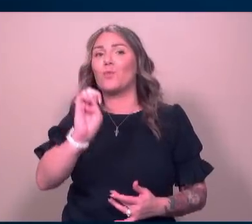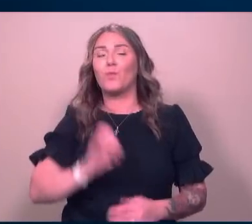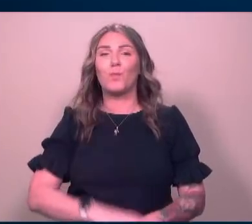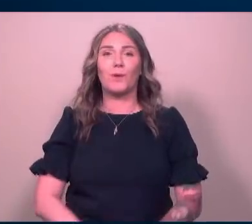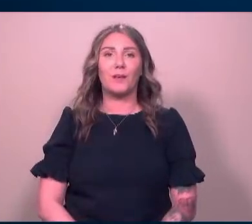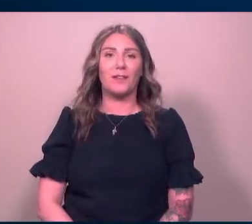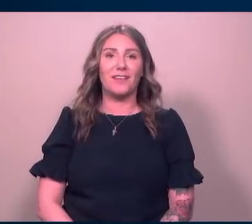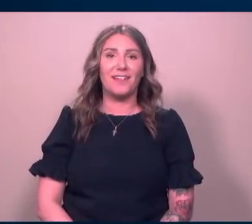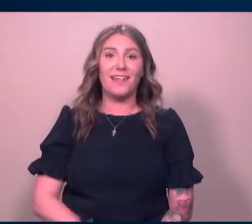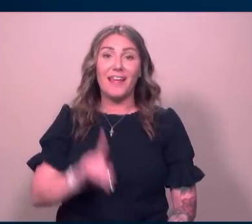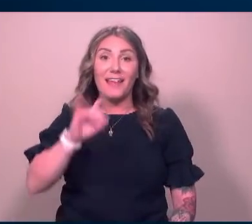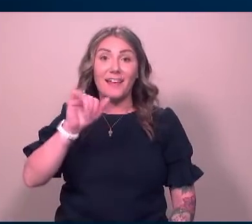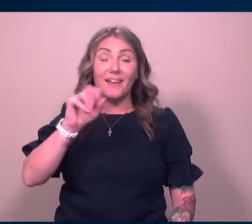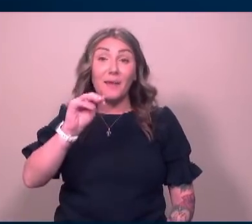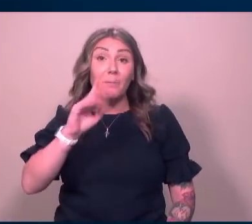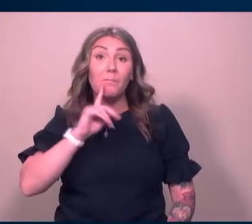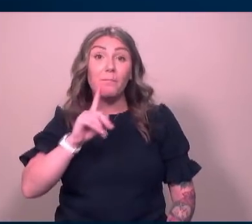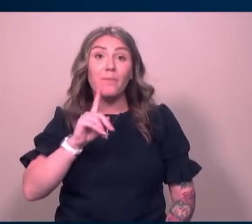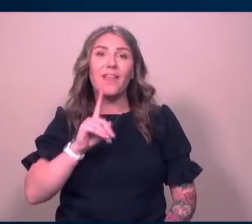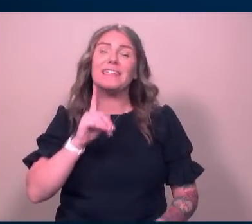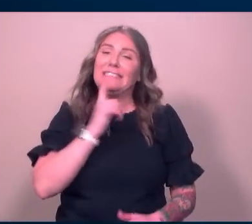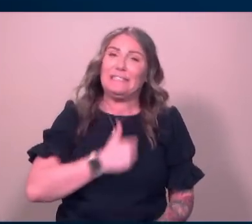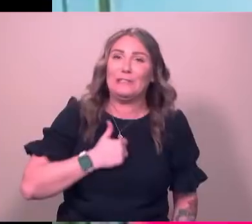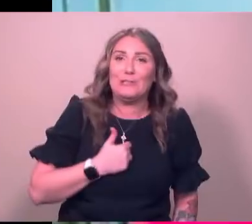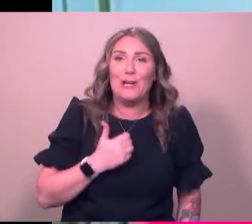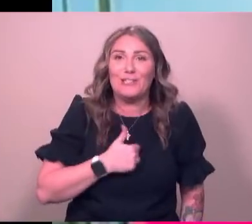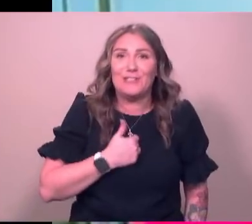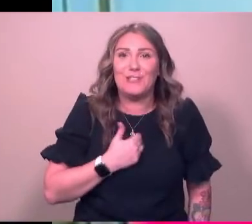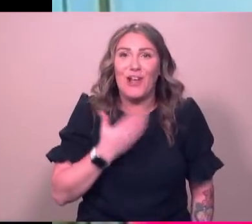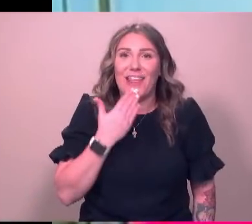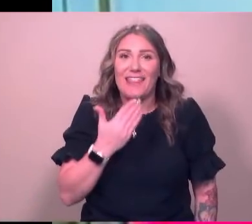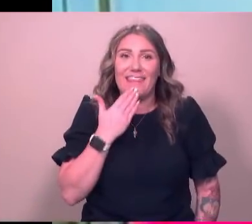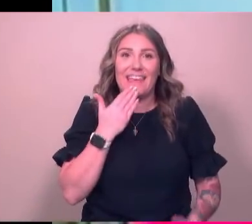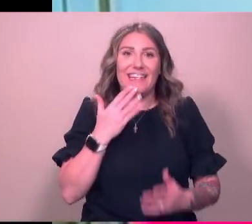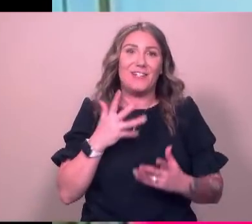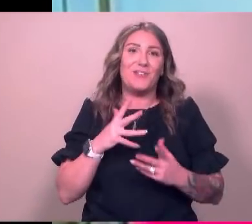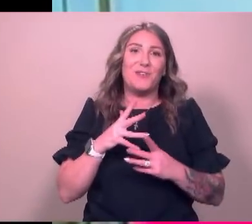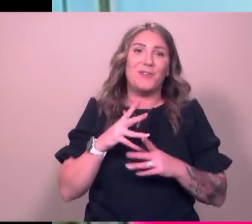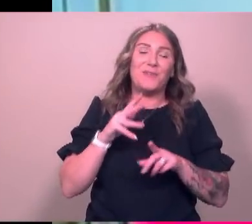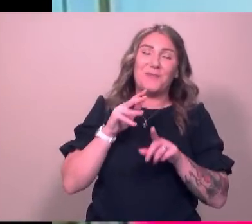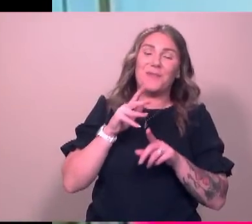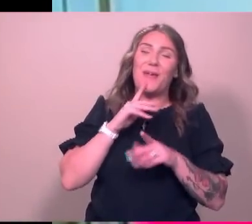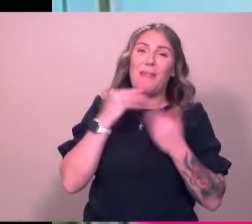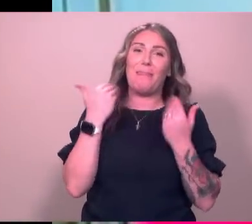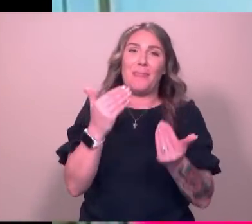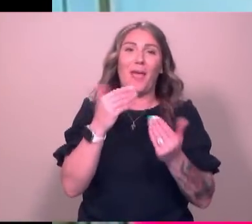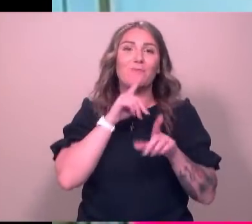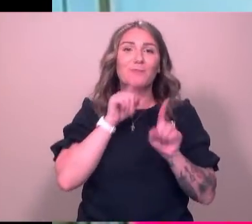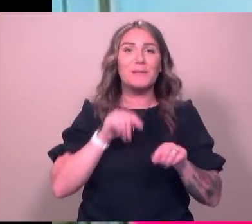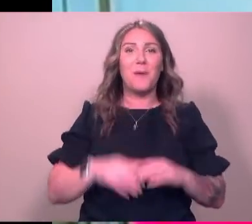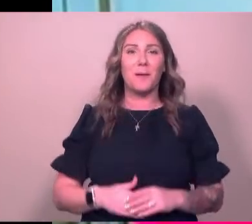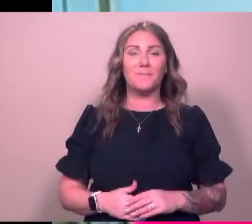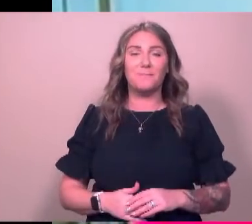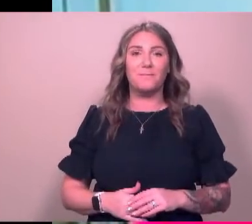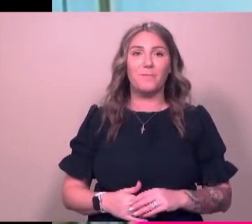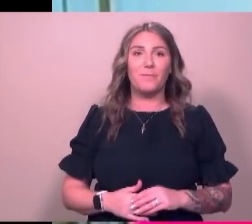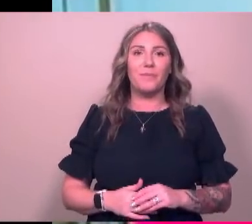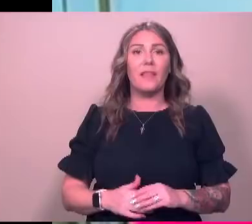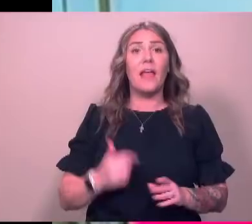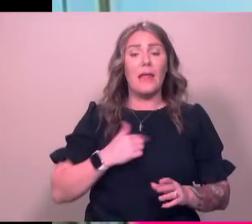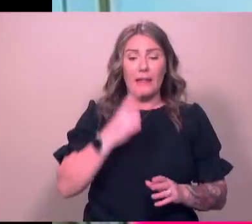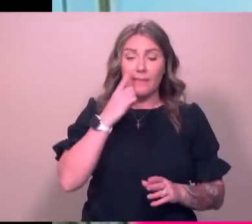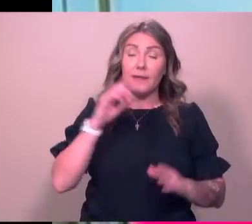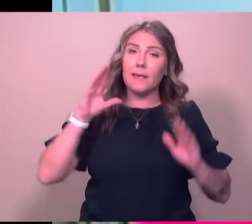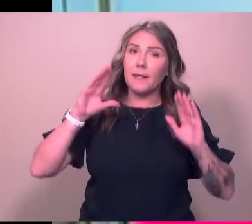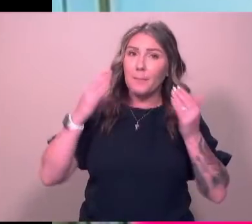Hey, Kim, don't forget to unmute. Sorry. Thank you for allowing me to respond. I do think that